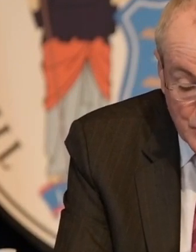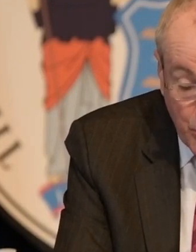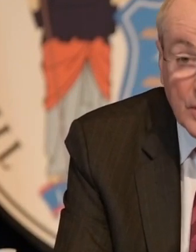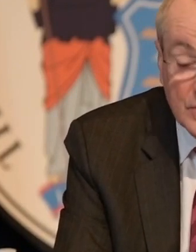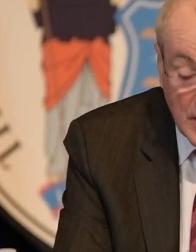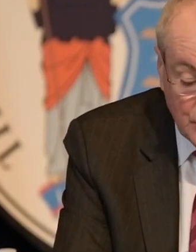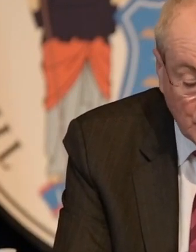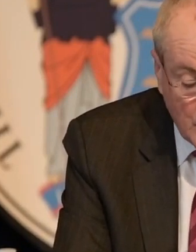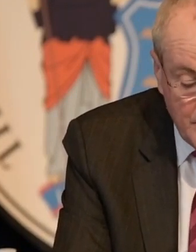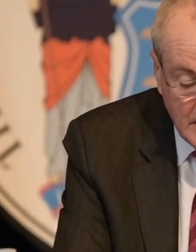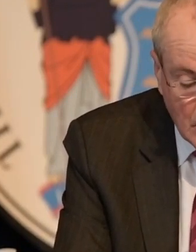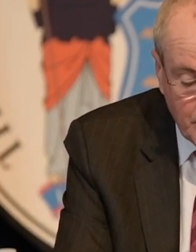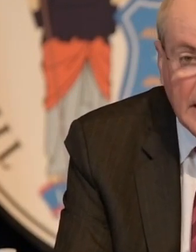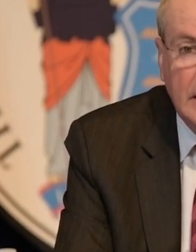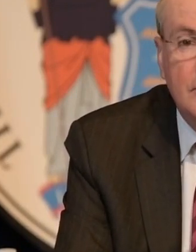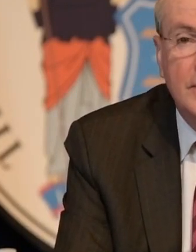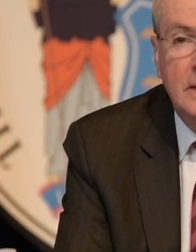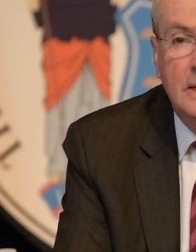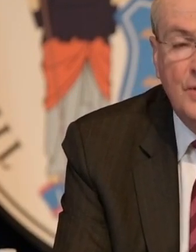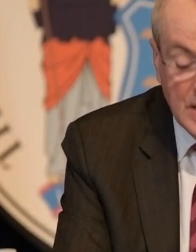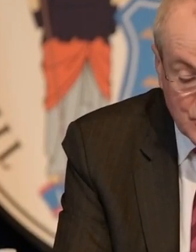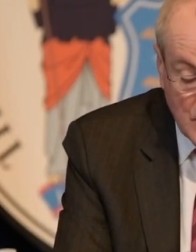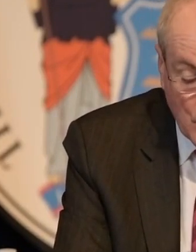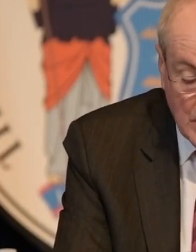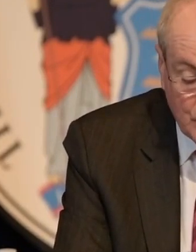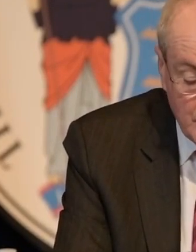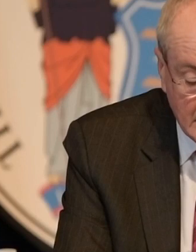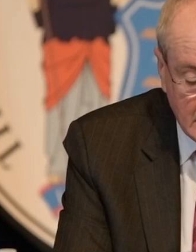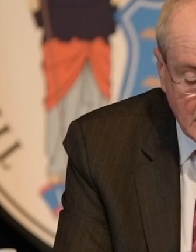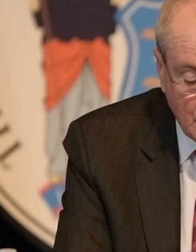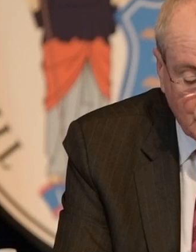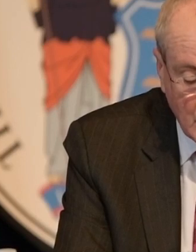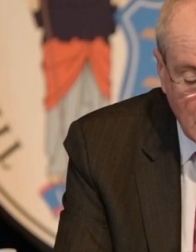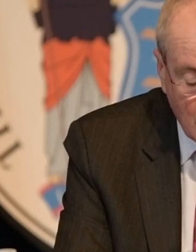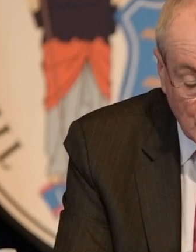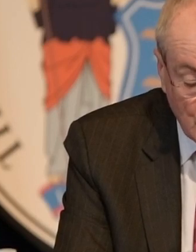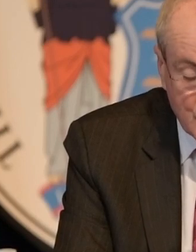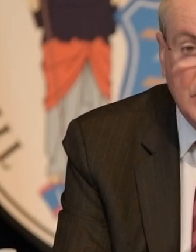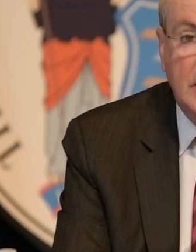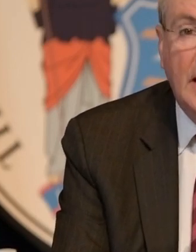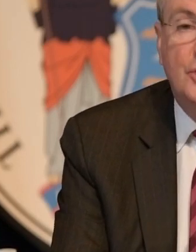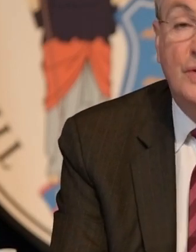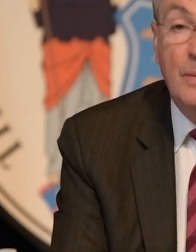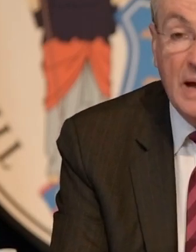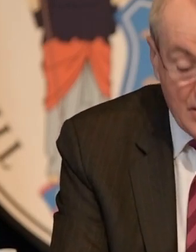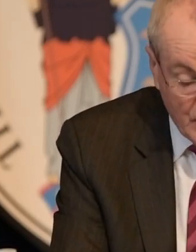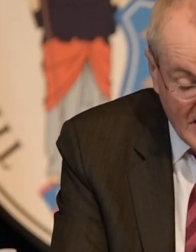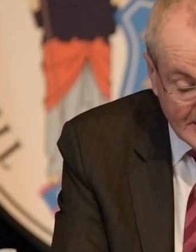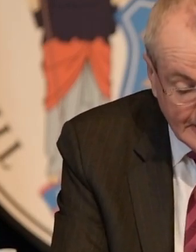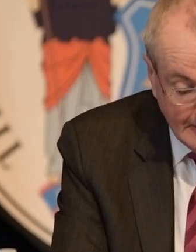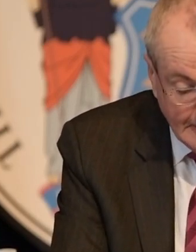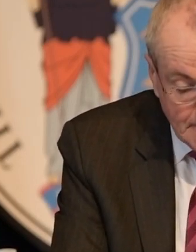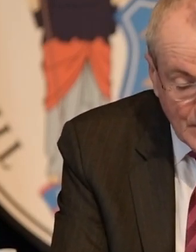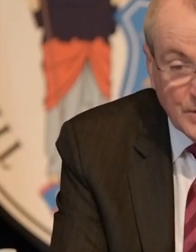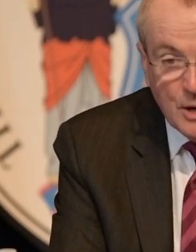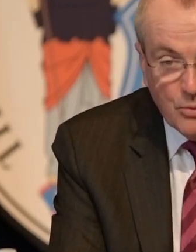most important to us as we begin our planning for the next several weeks. They begin to give us our clearest indication of the path ahead.